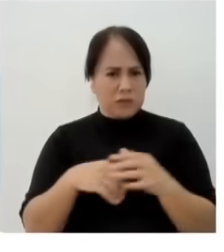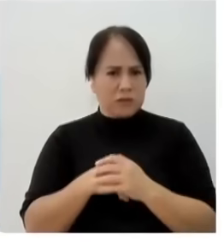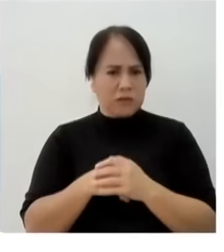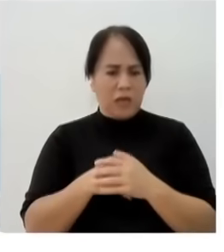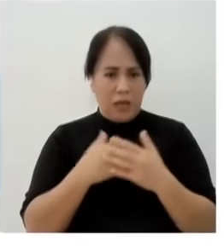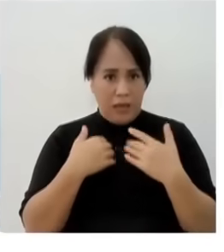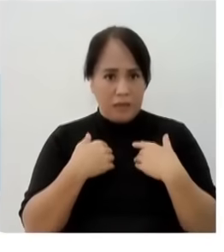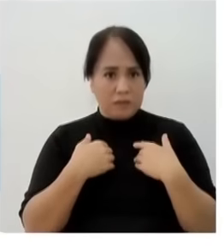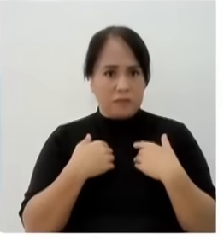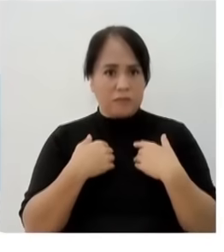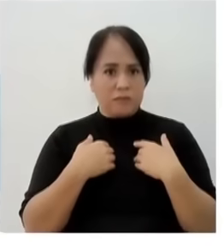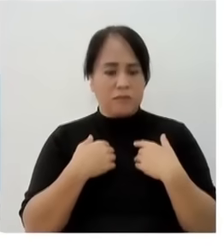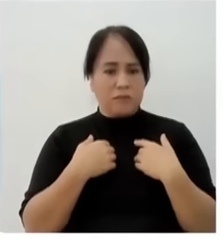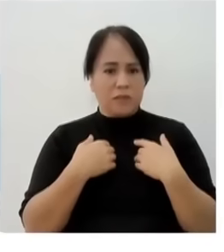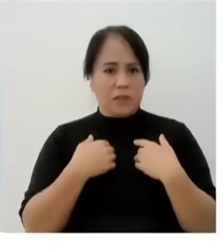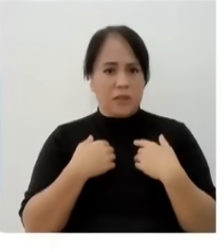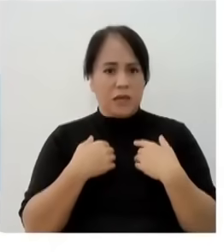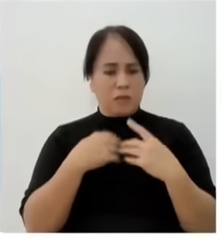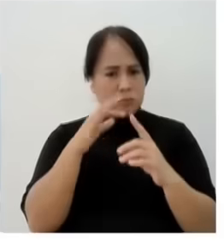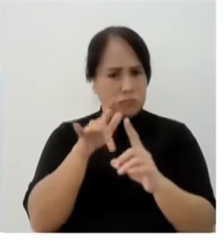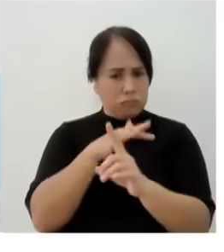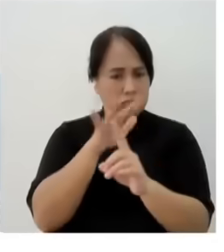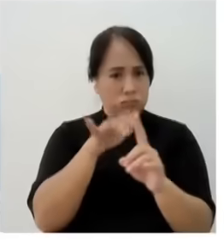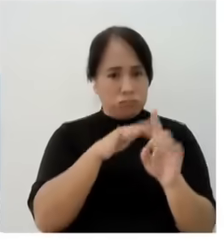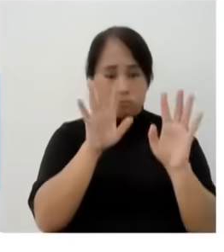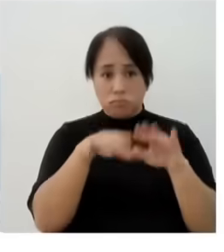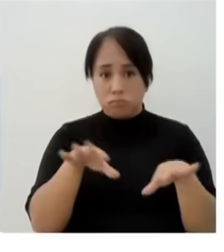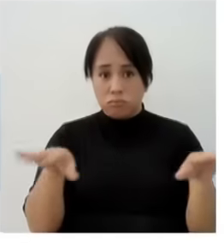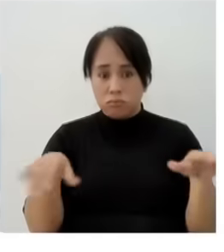able to observe the children